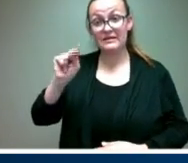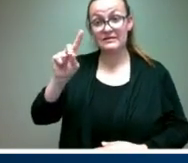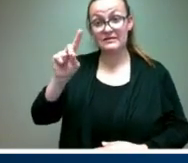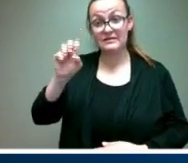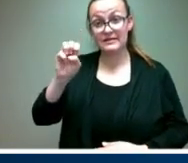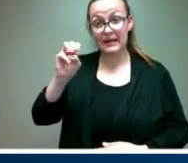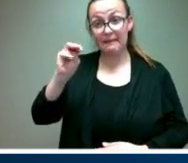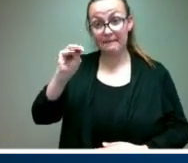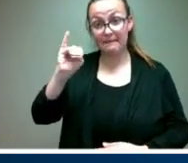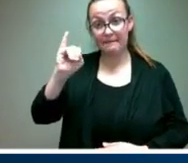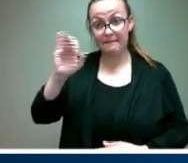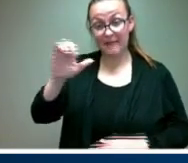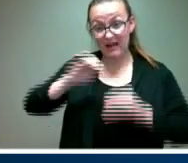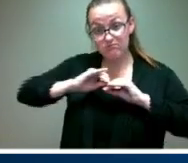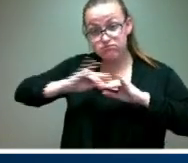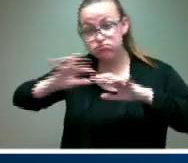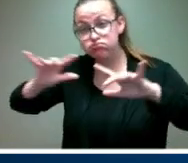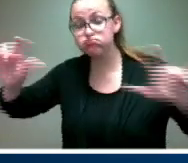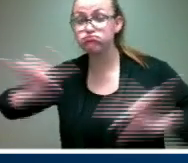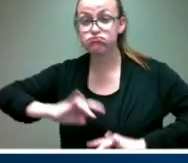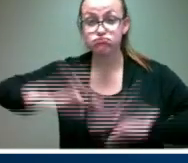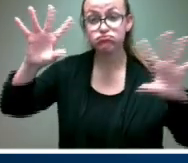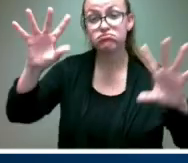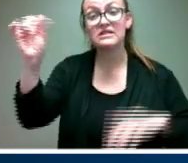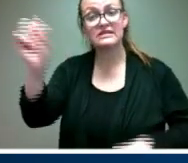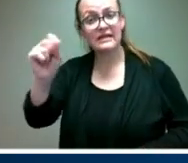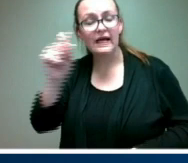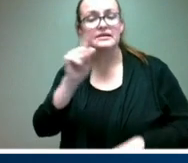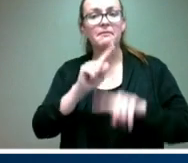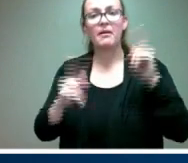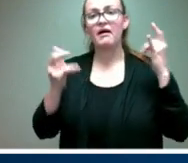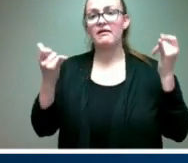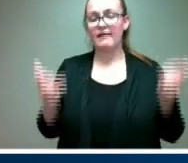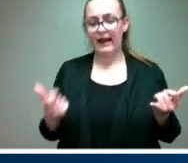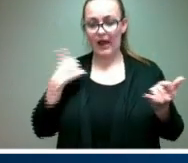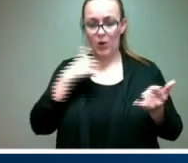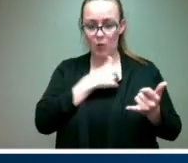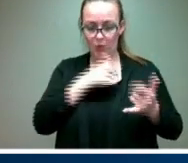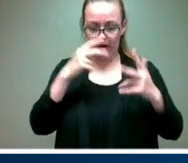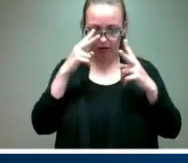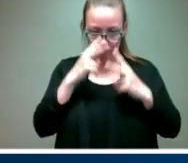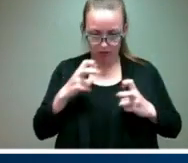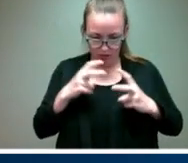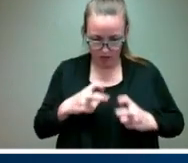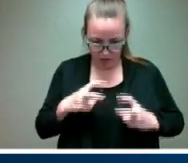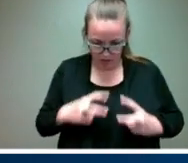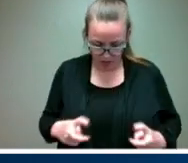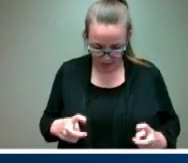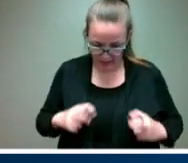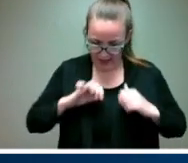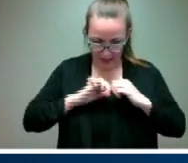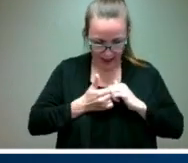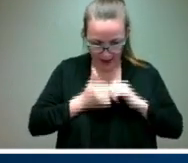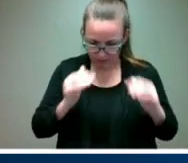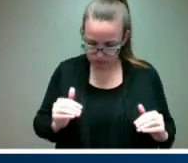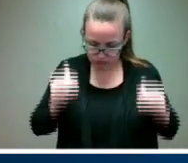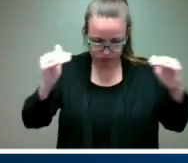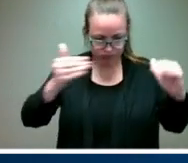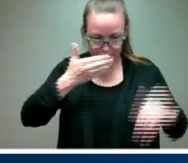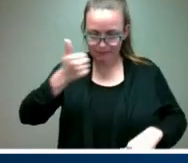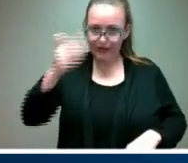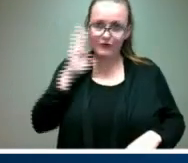for how we need to move forward. Yeah. And I can't impress enough upon our families. I know